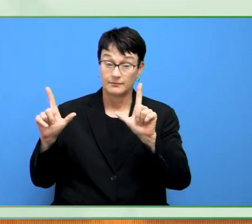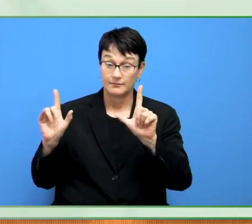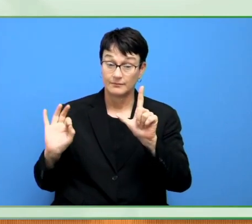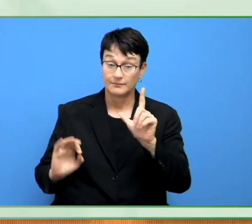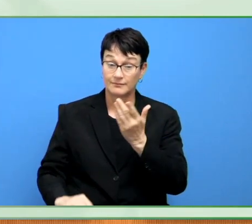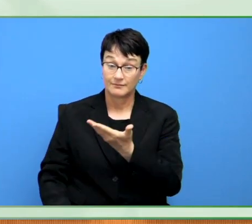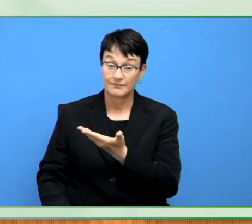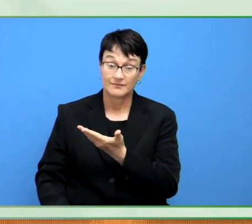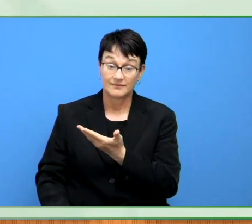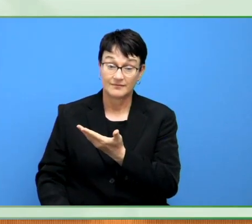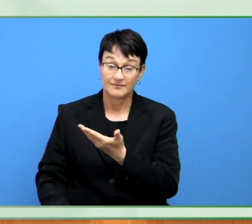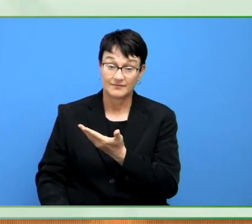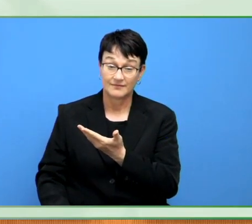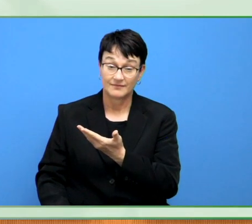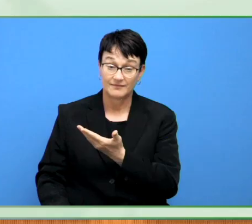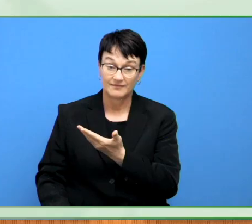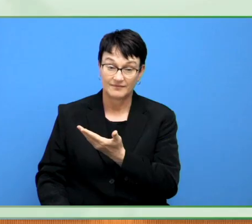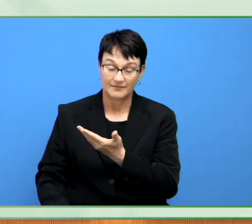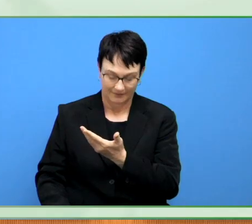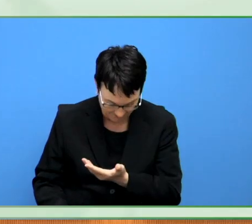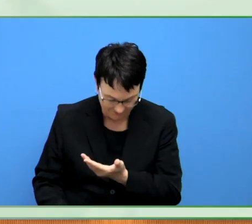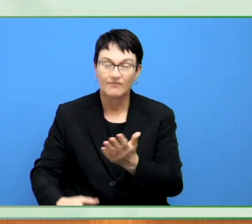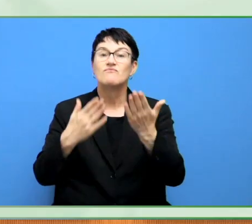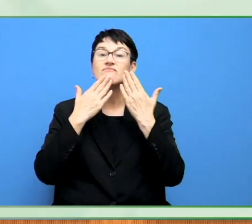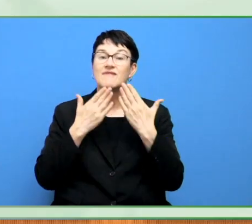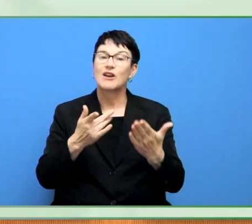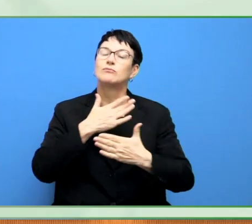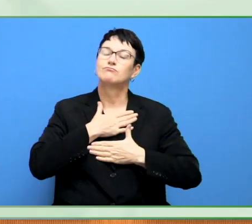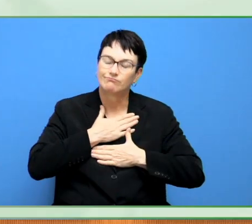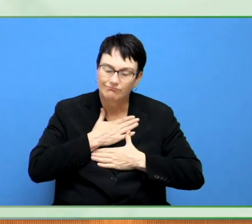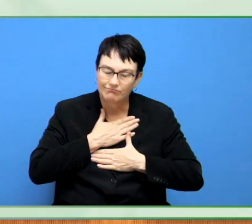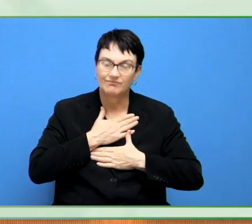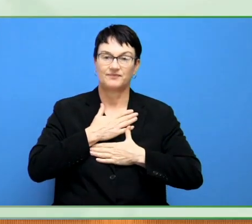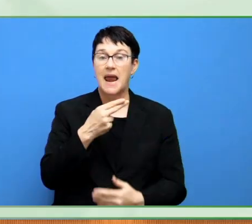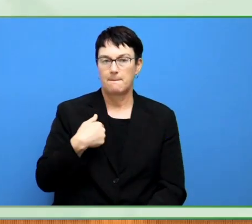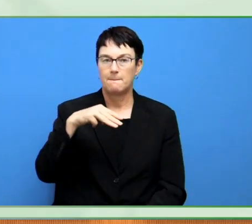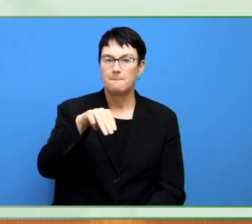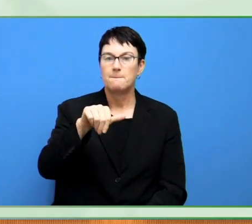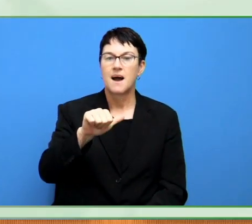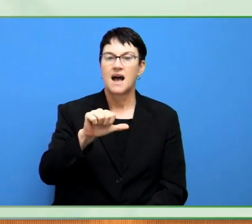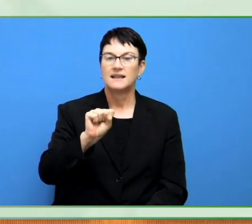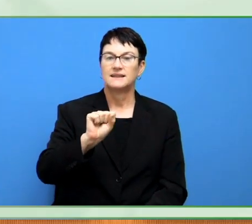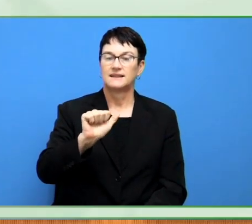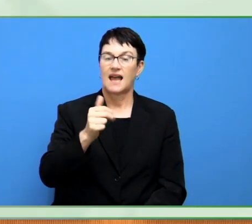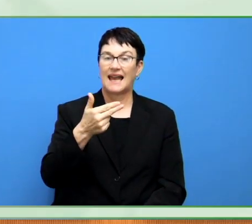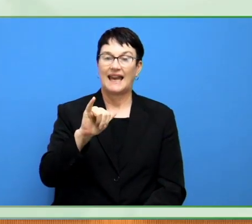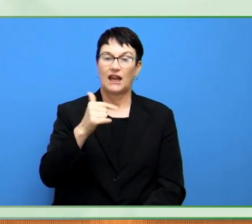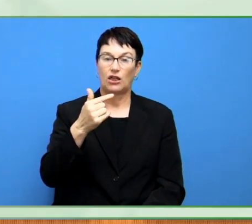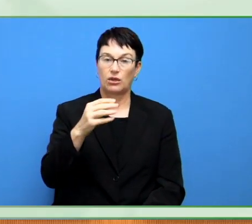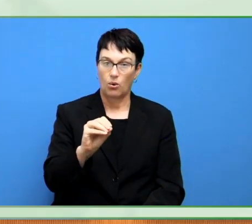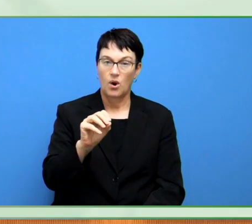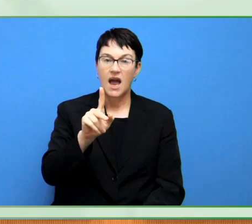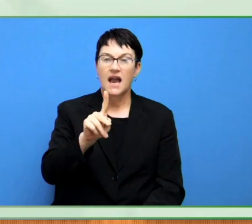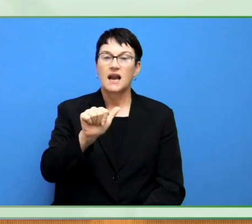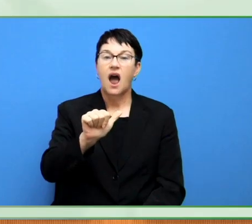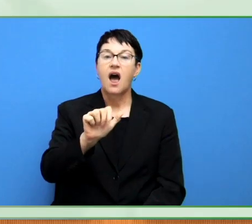Thank you very much for your kind introduction. My name is Masahito Kawamori. I'm a rapporteur at the International